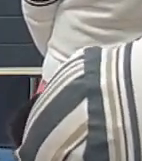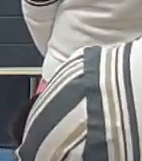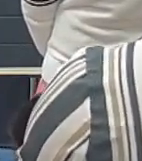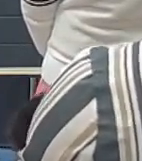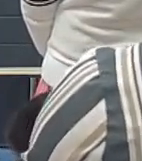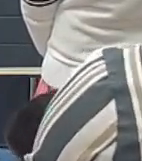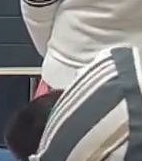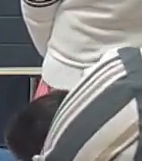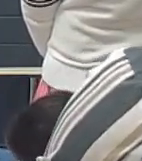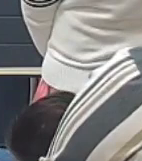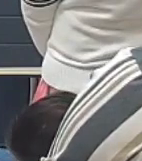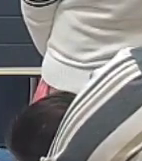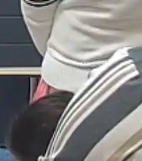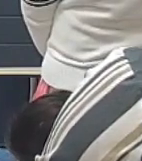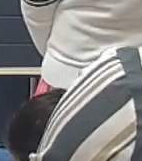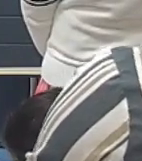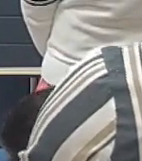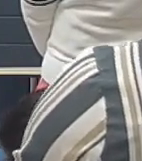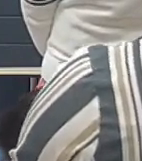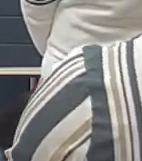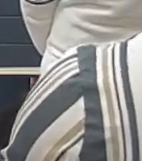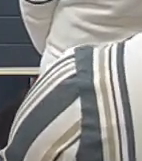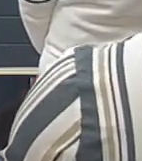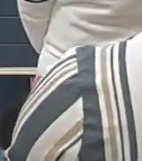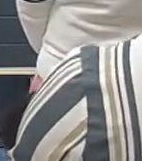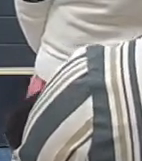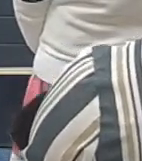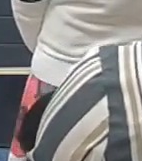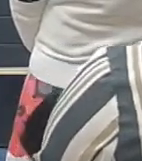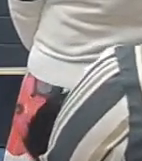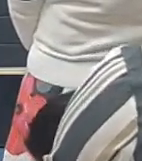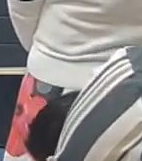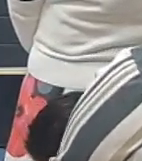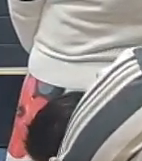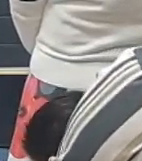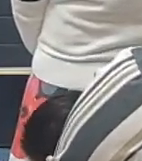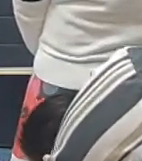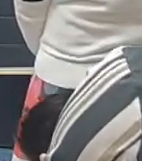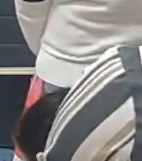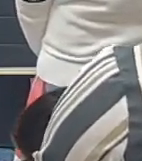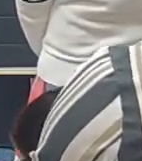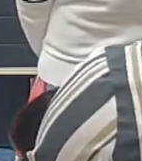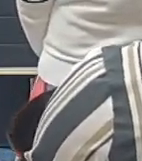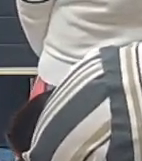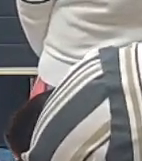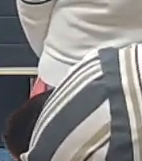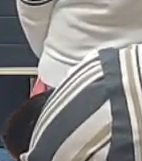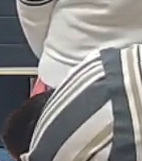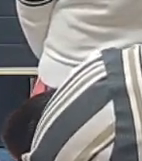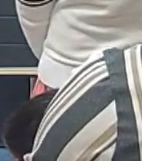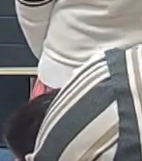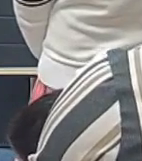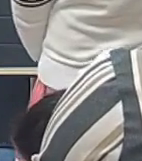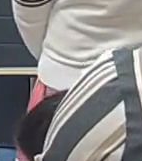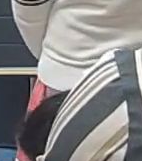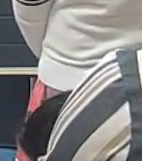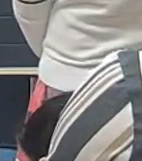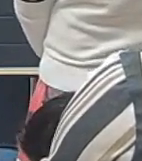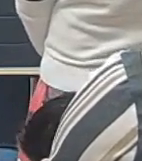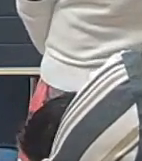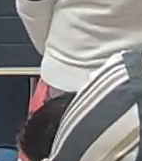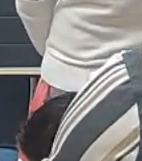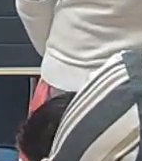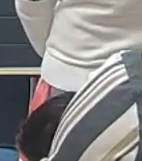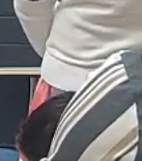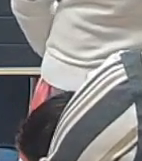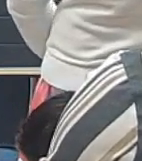be cared for by you, Lord, so that they may never lack anything, and the spiritual blessings that are being put out upon Stephanie and